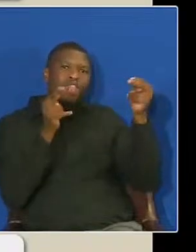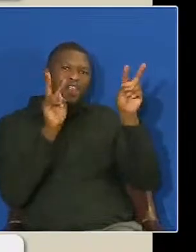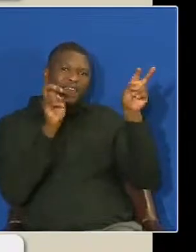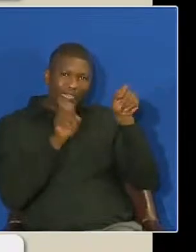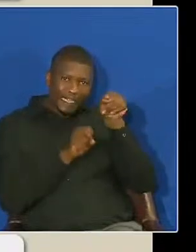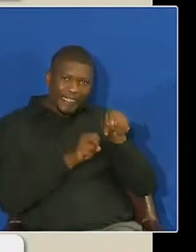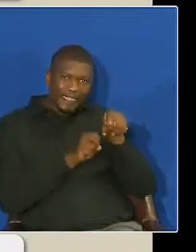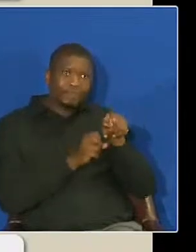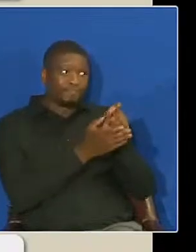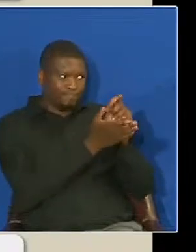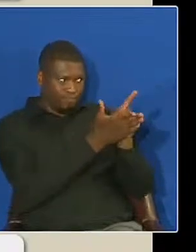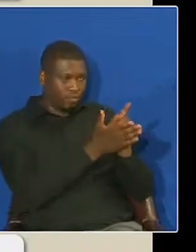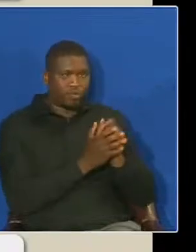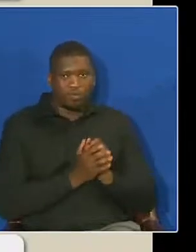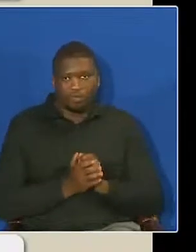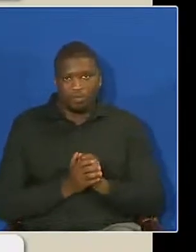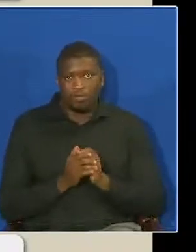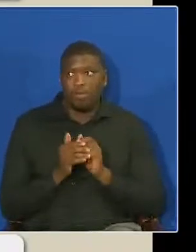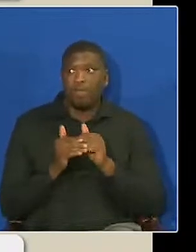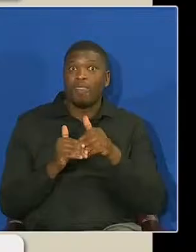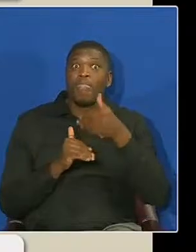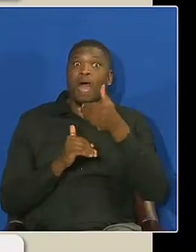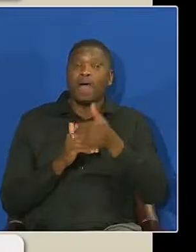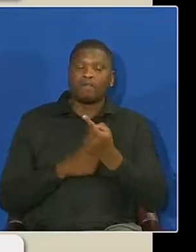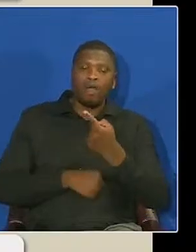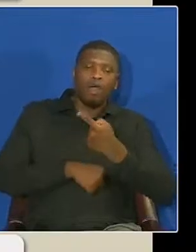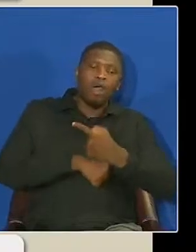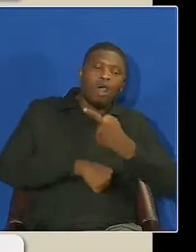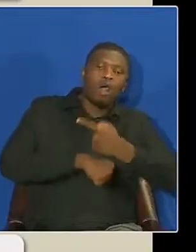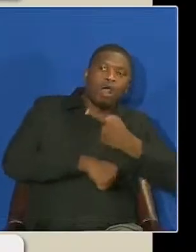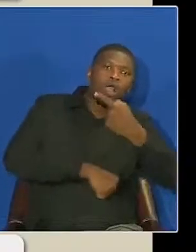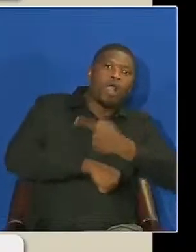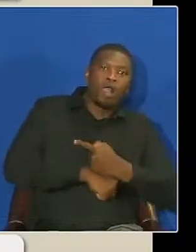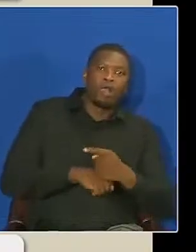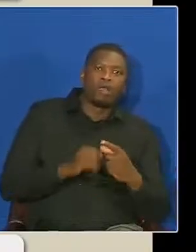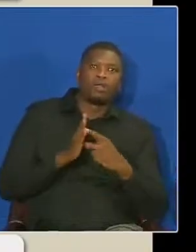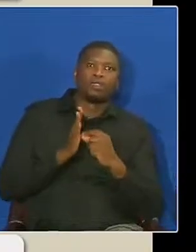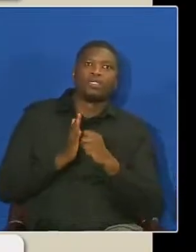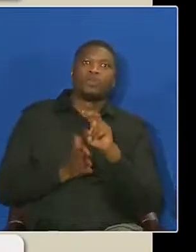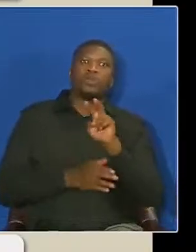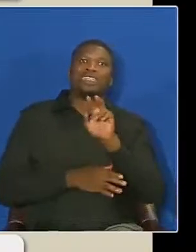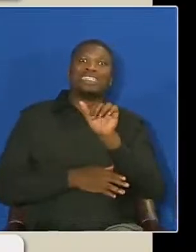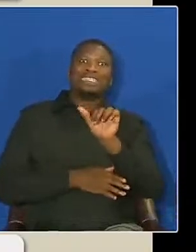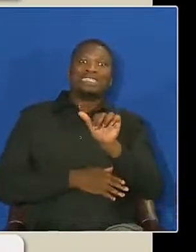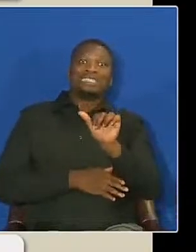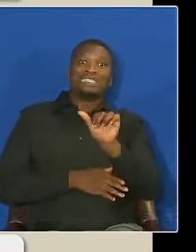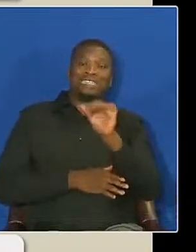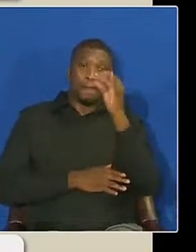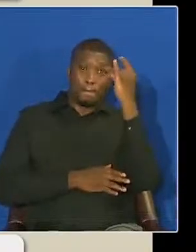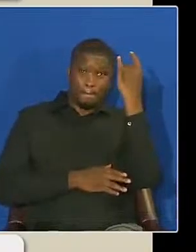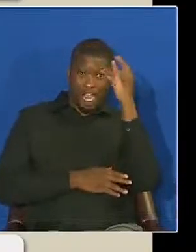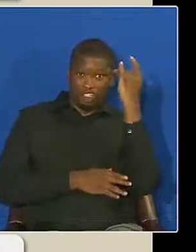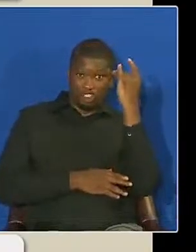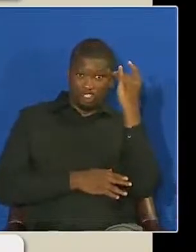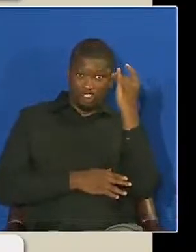article. Then after a few days, on the 26th of